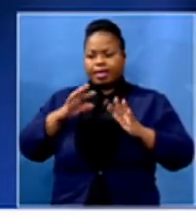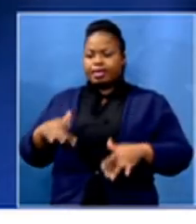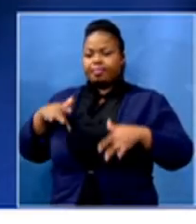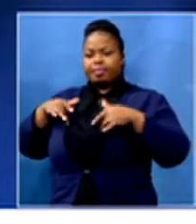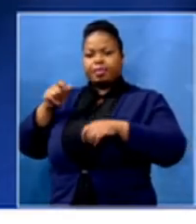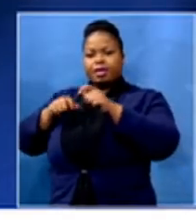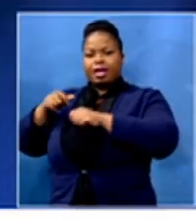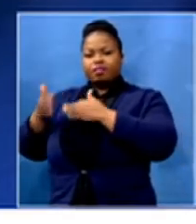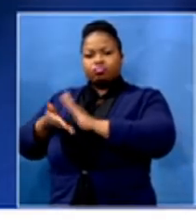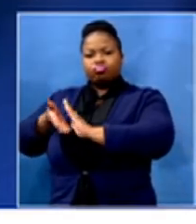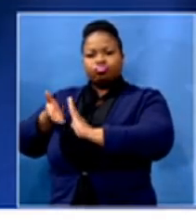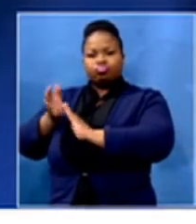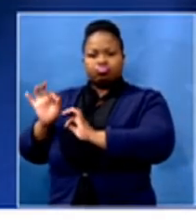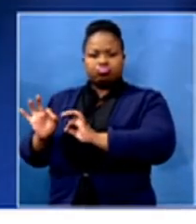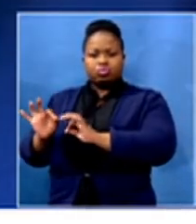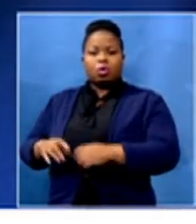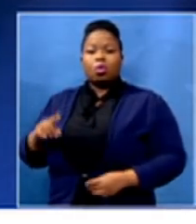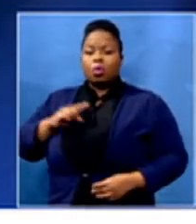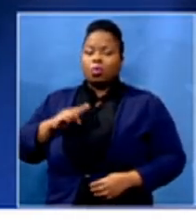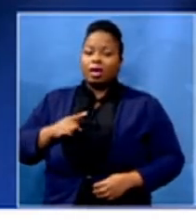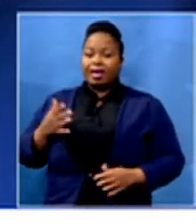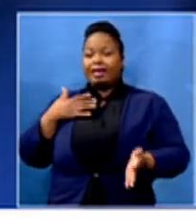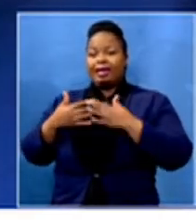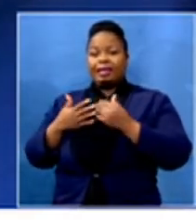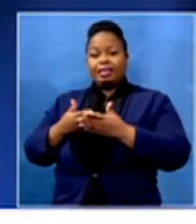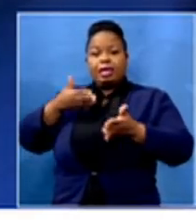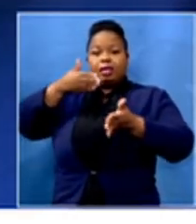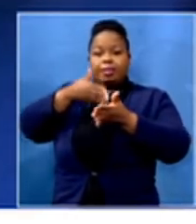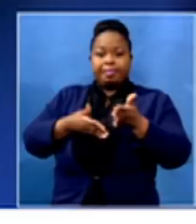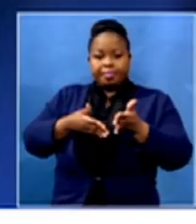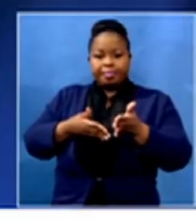is a contradiction, because anything that's going to make the